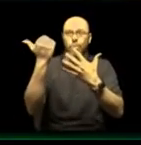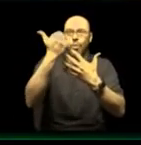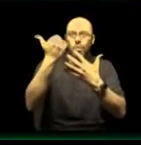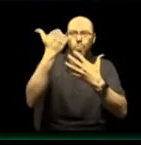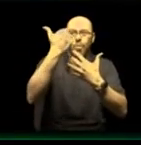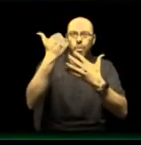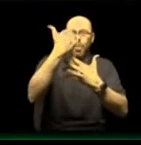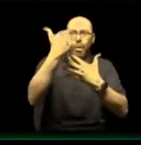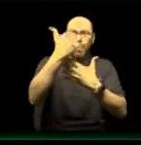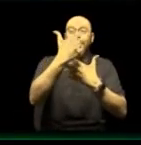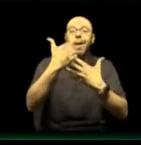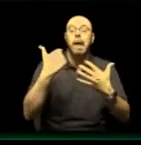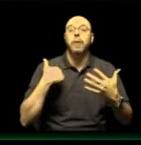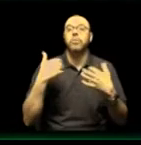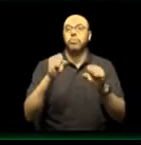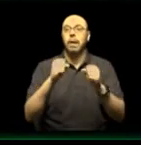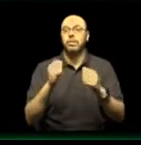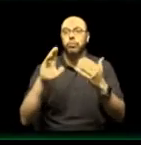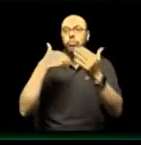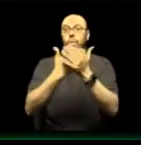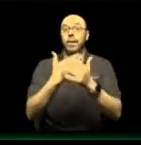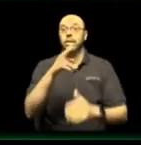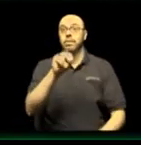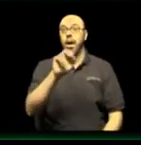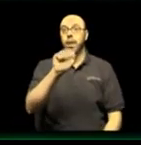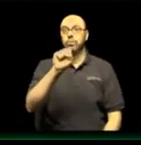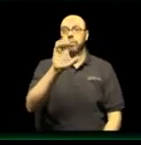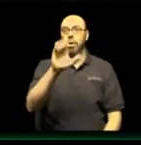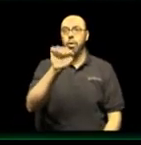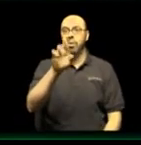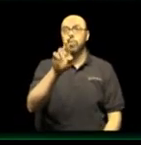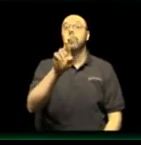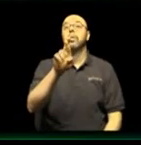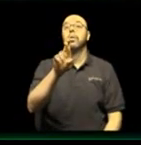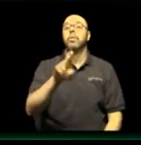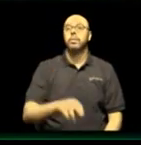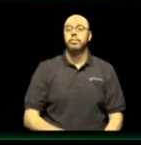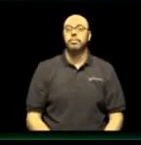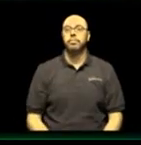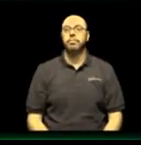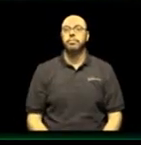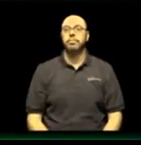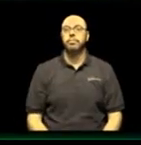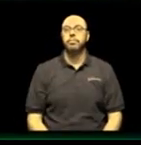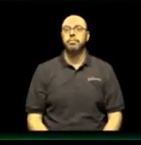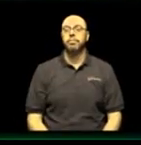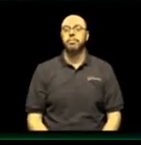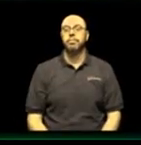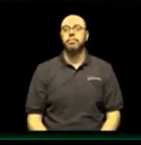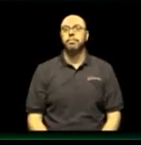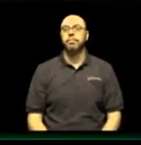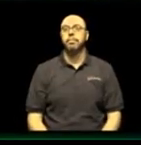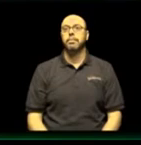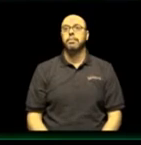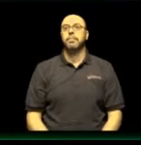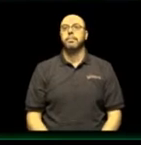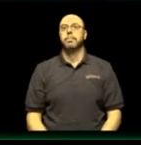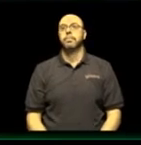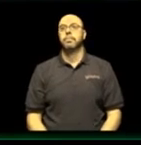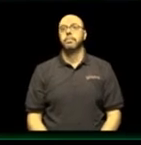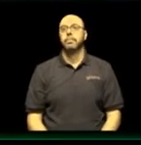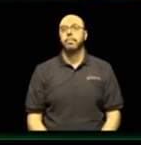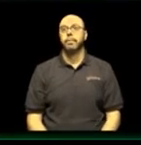and trying to get to NASCAR Yeah. or anything. So NASCAR is